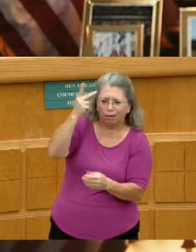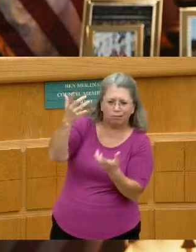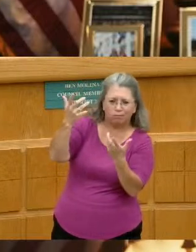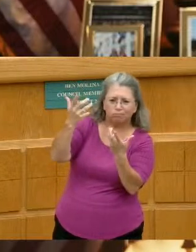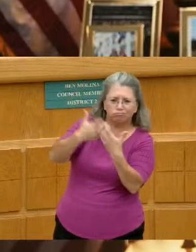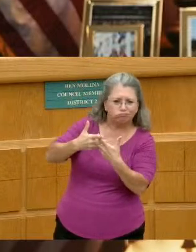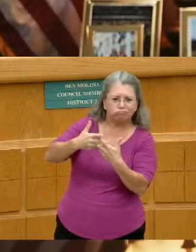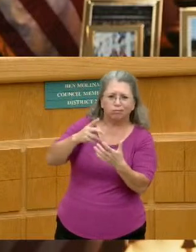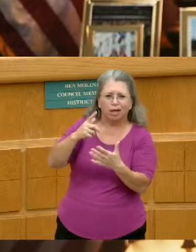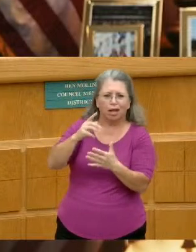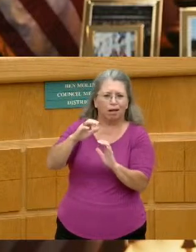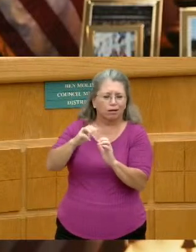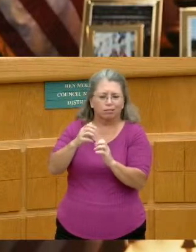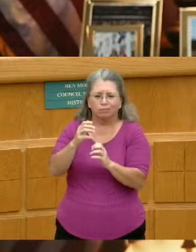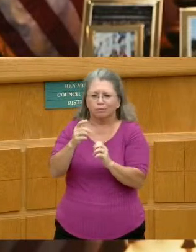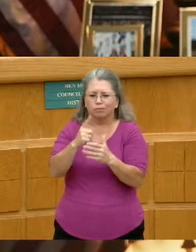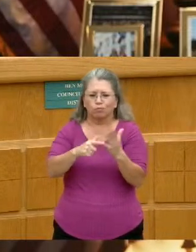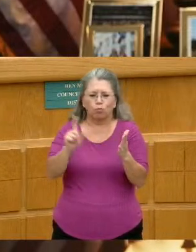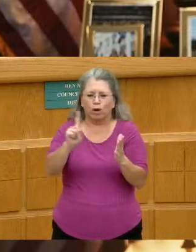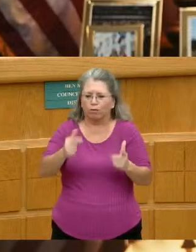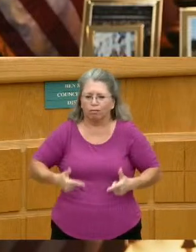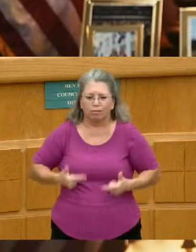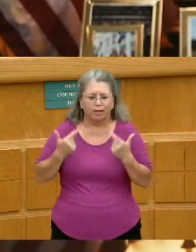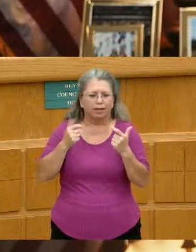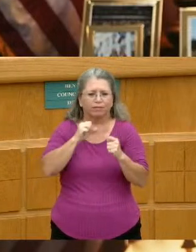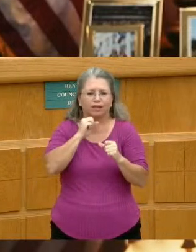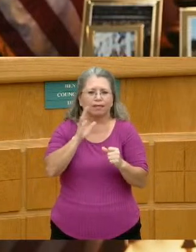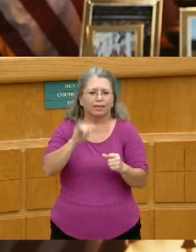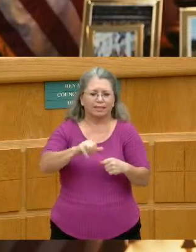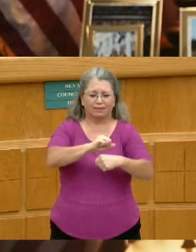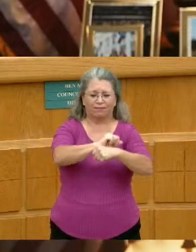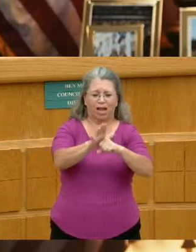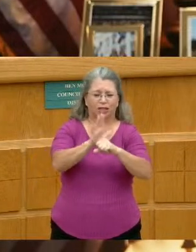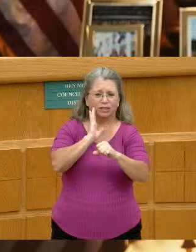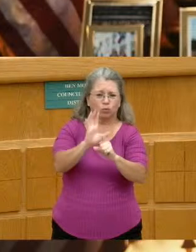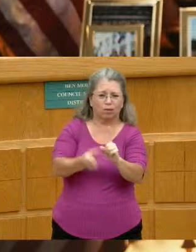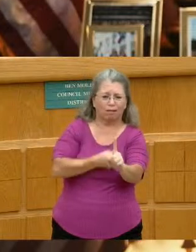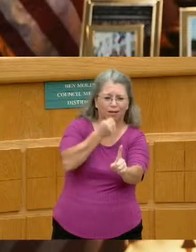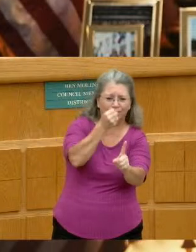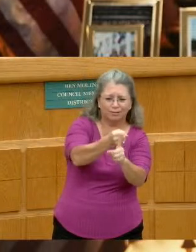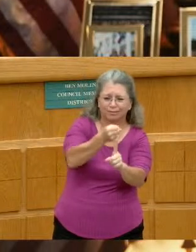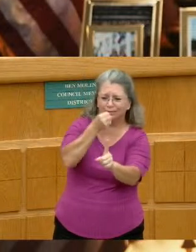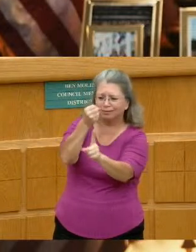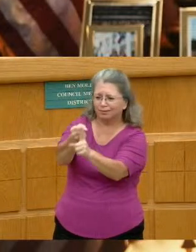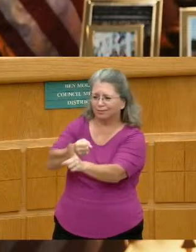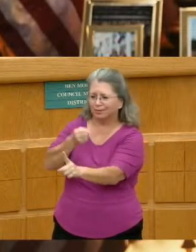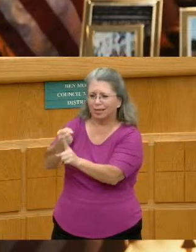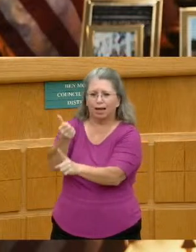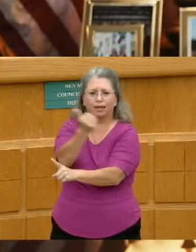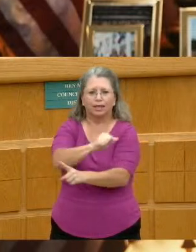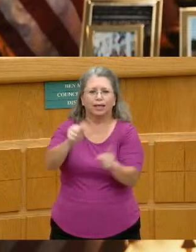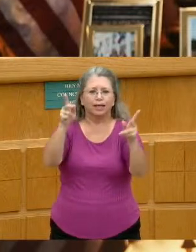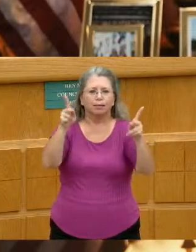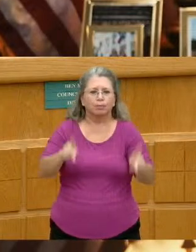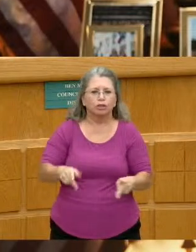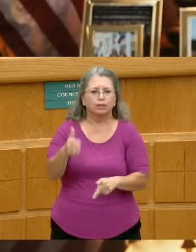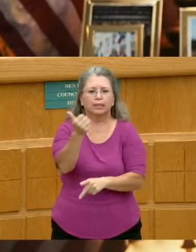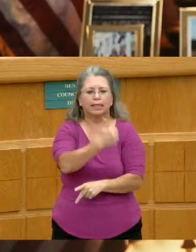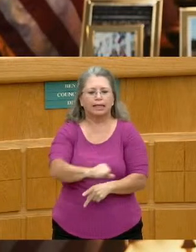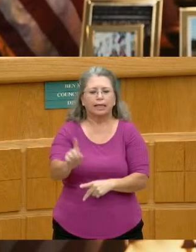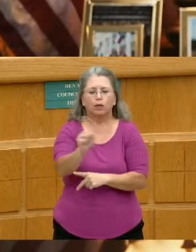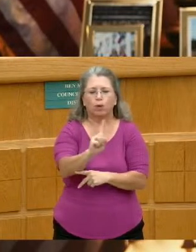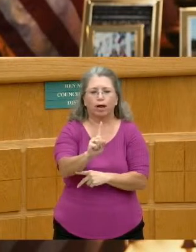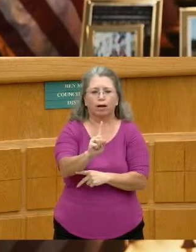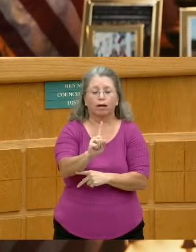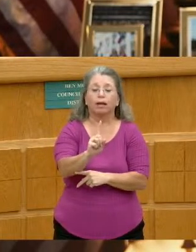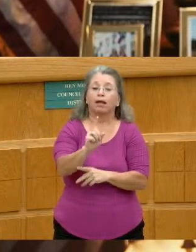is. It will attack anyone, anywhere, and even do it without showing any